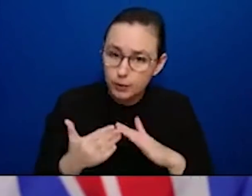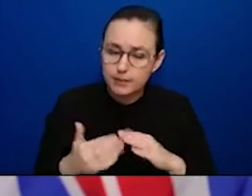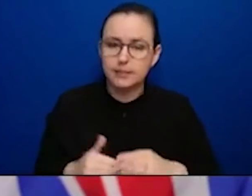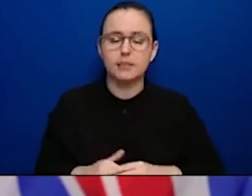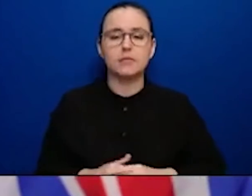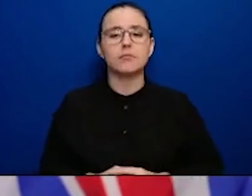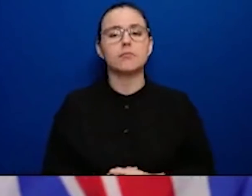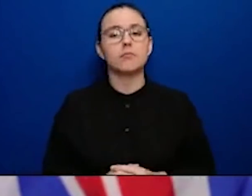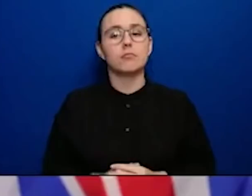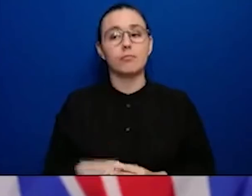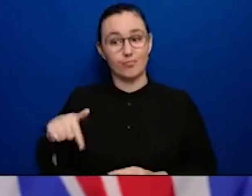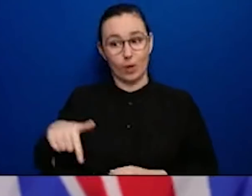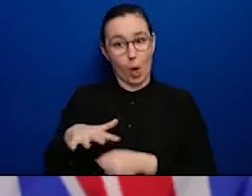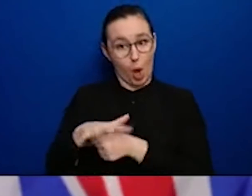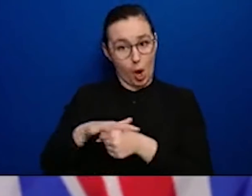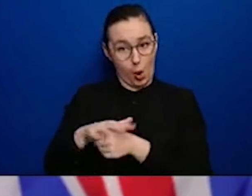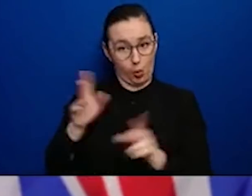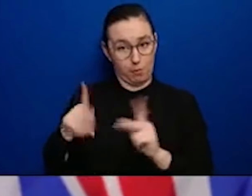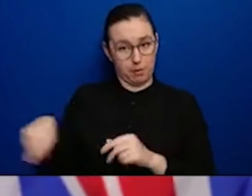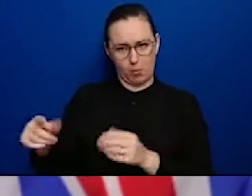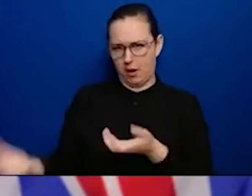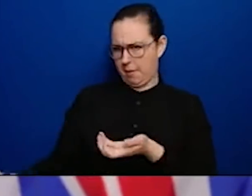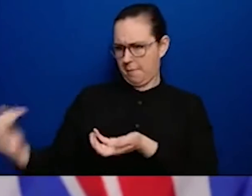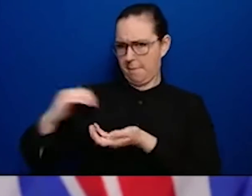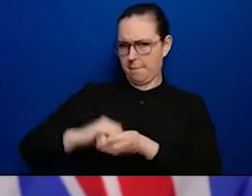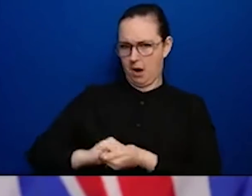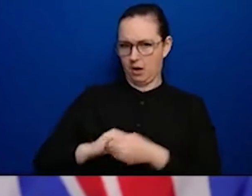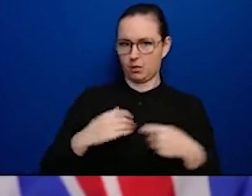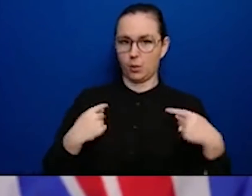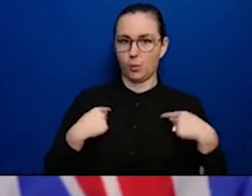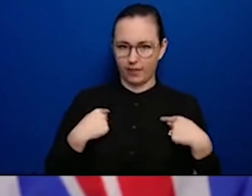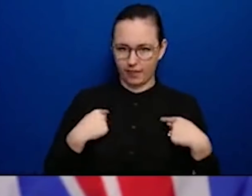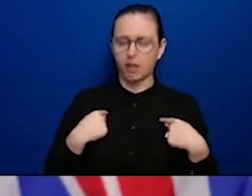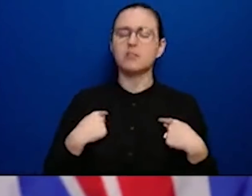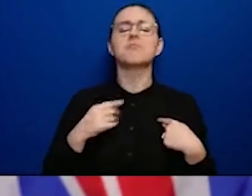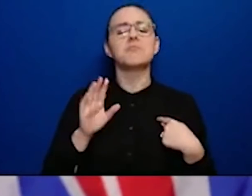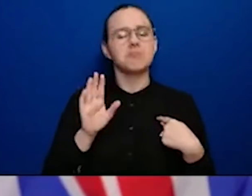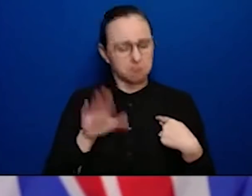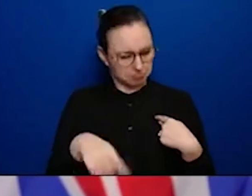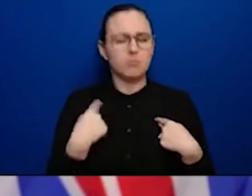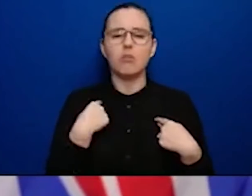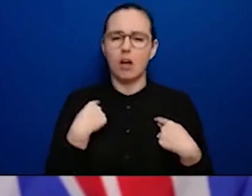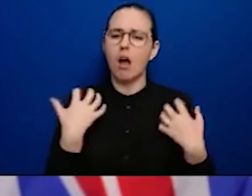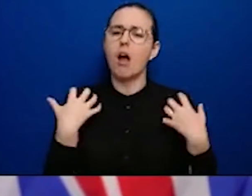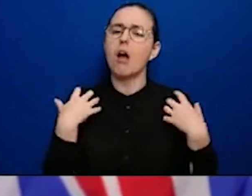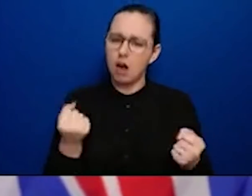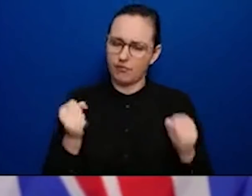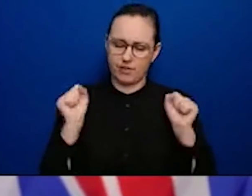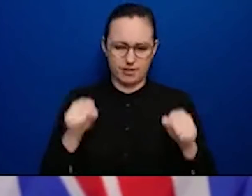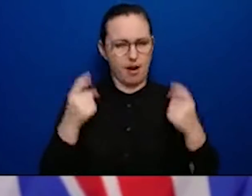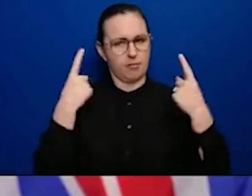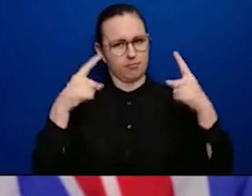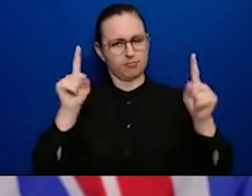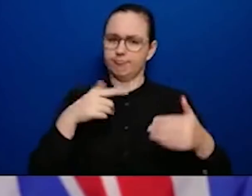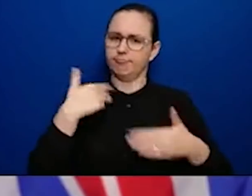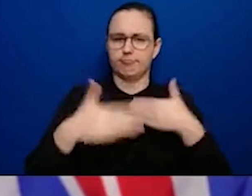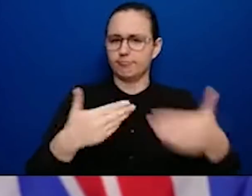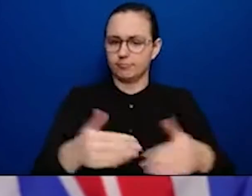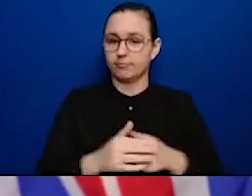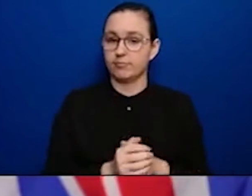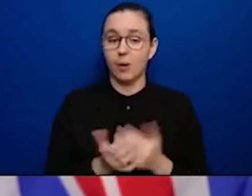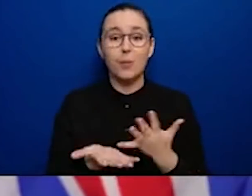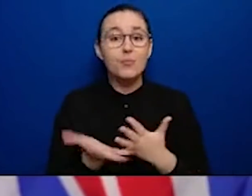incredible partners in supporting British Columbians, and I am confident we will overcome these challenges stronger than ever. Our top priority remains